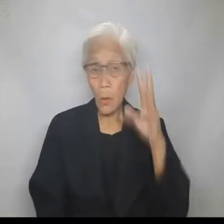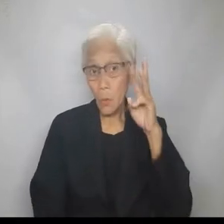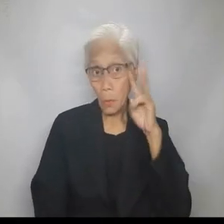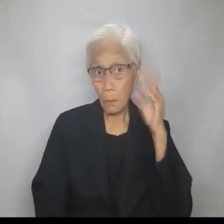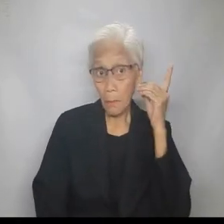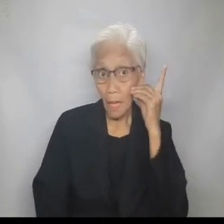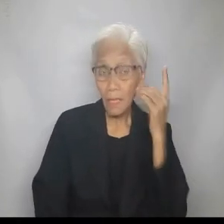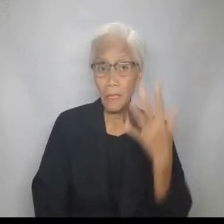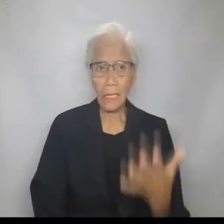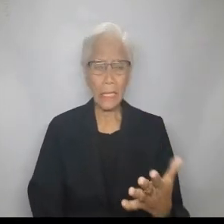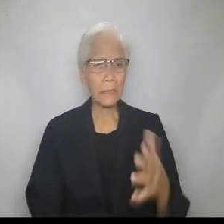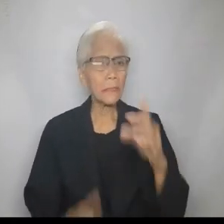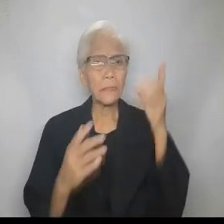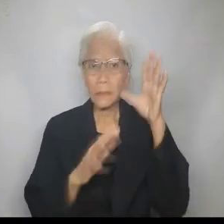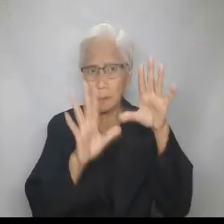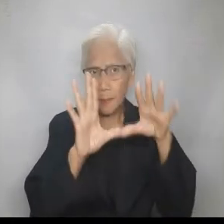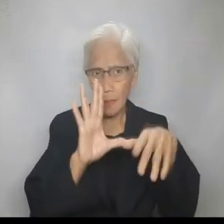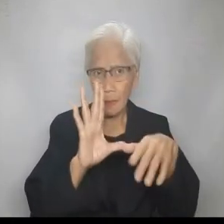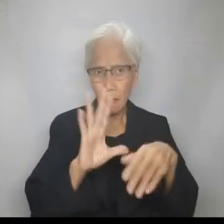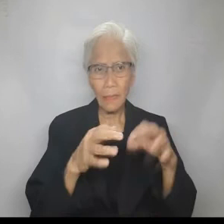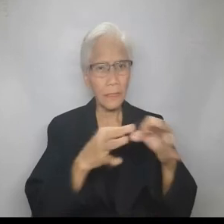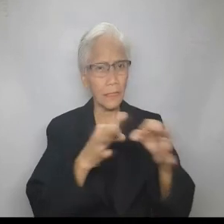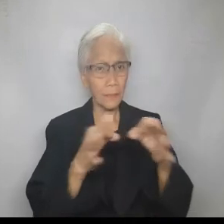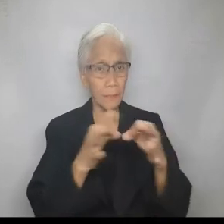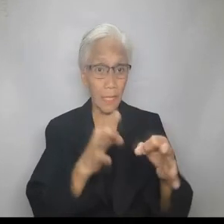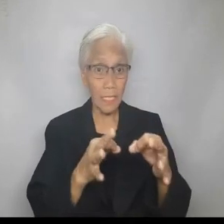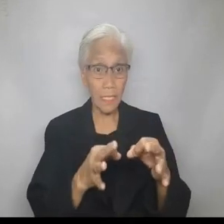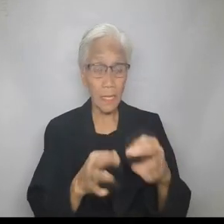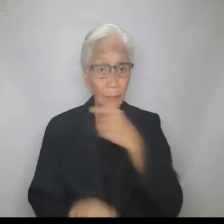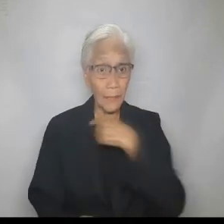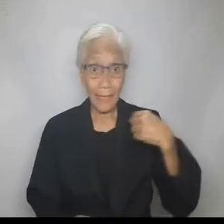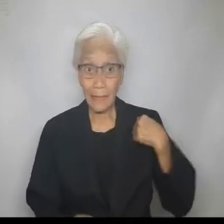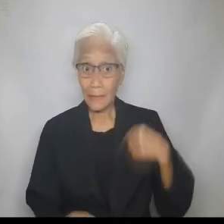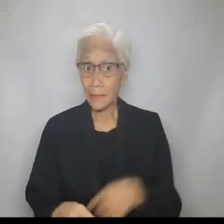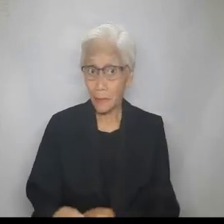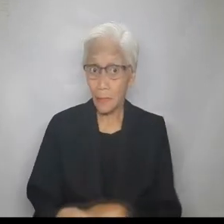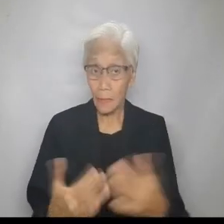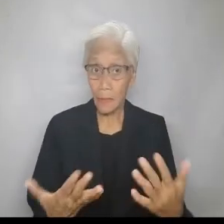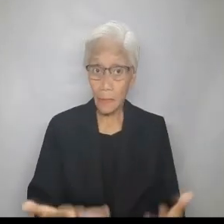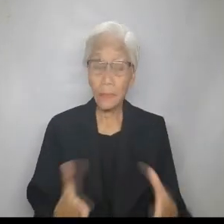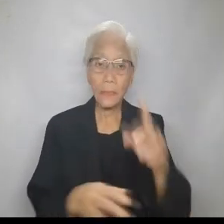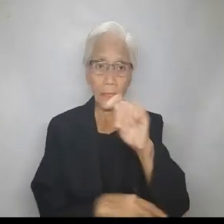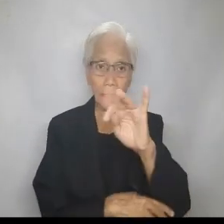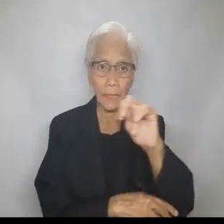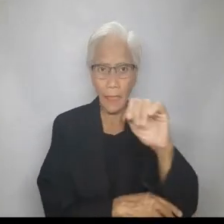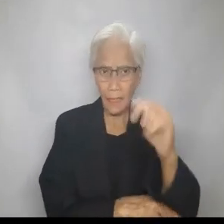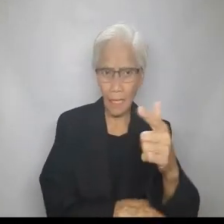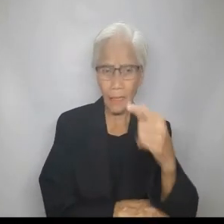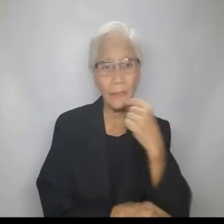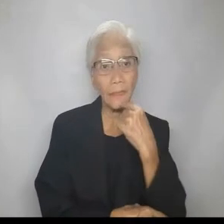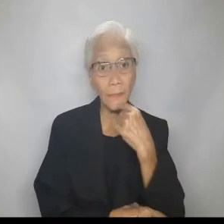with disability and an active disabilities advocate, explains the Chinese character or kanji, termed as